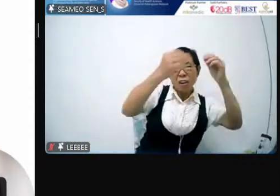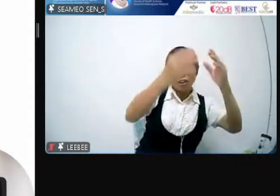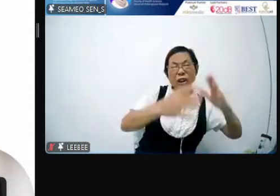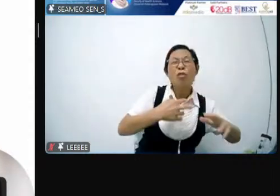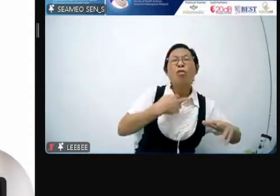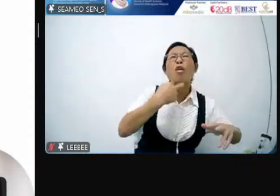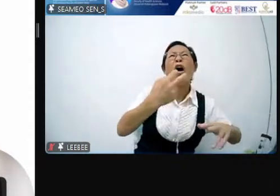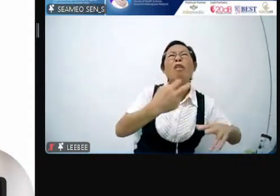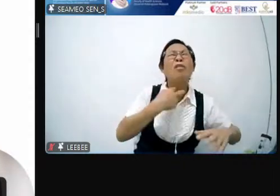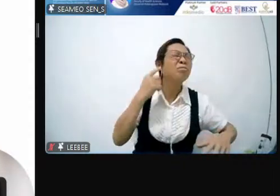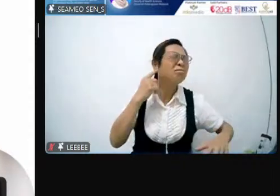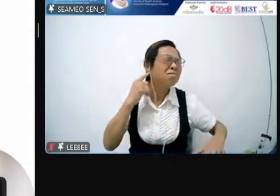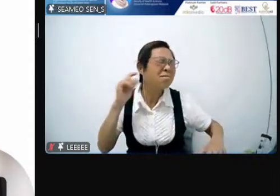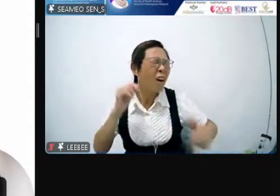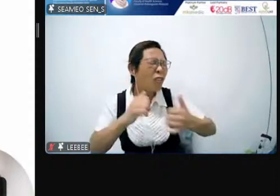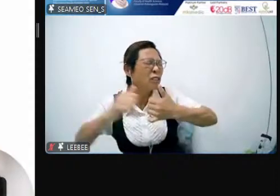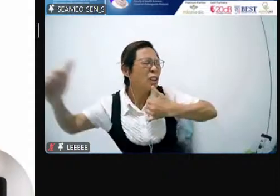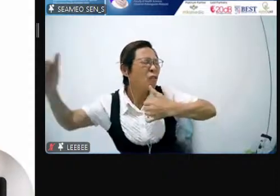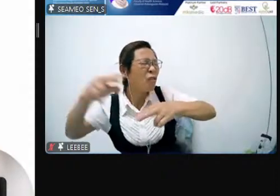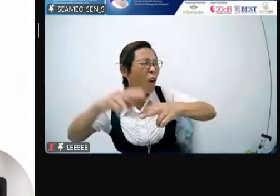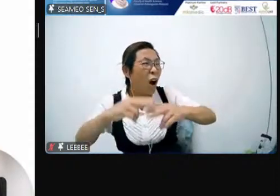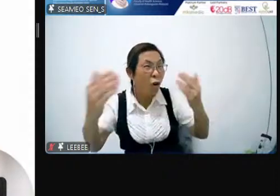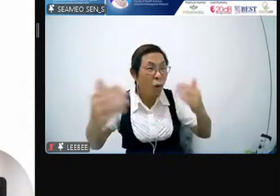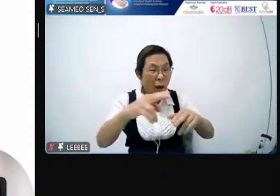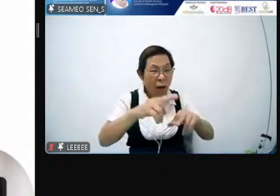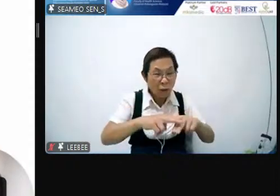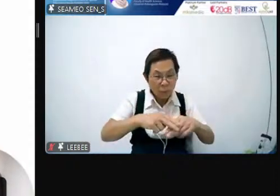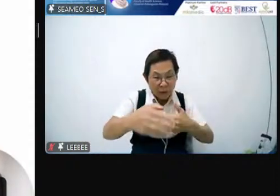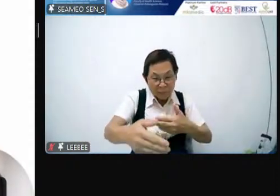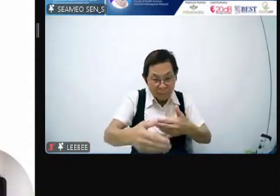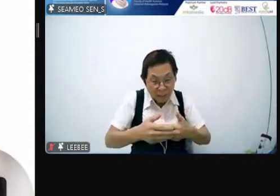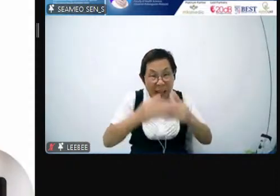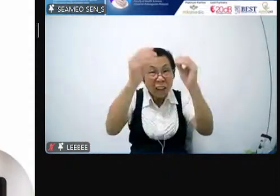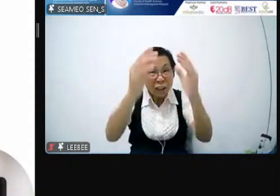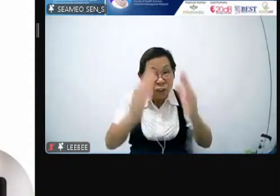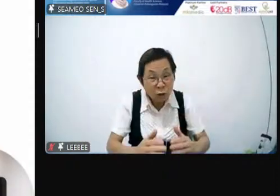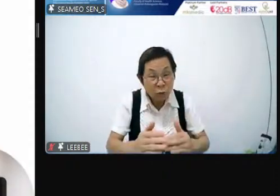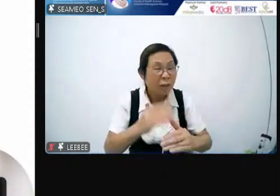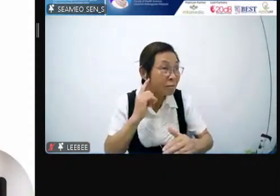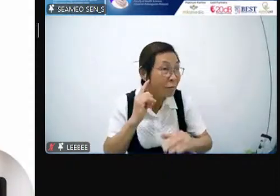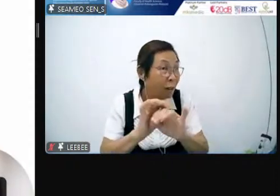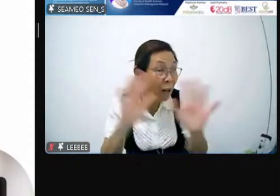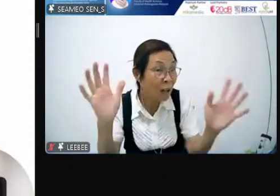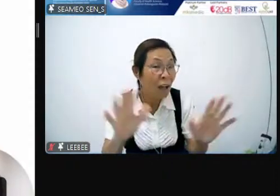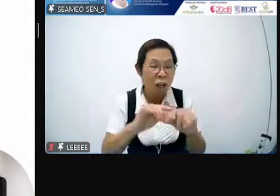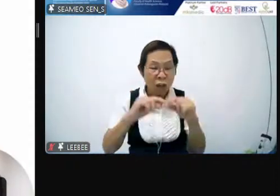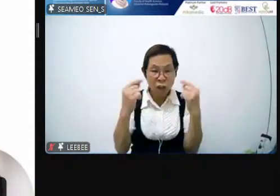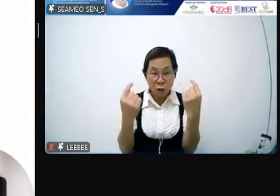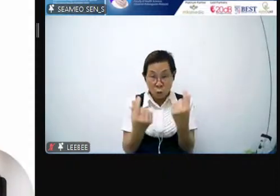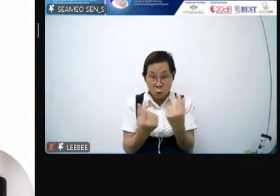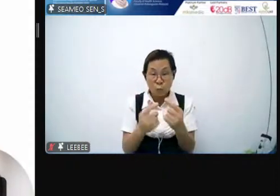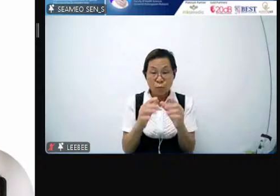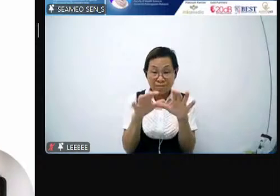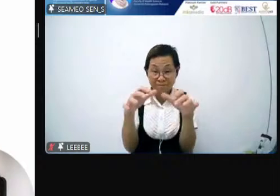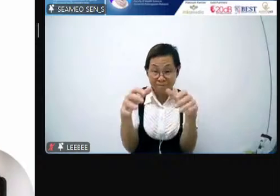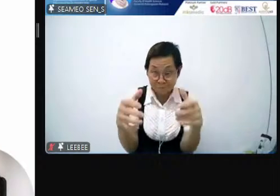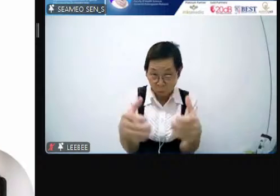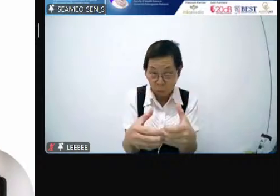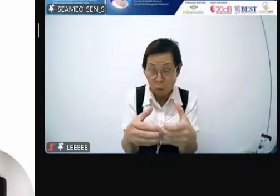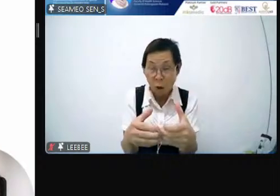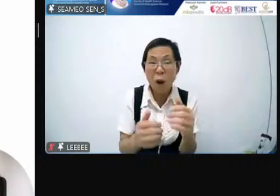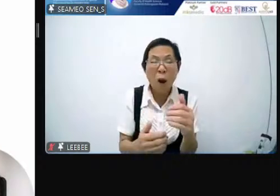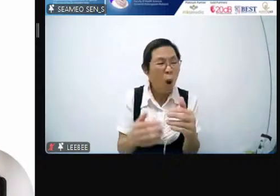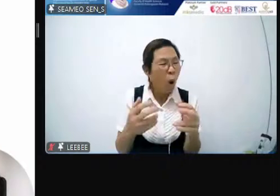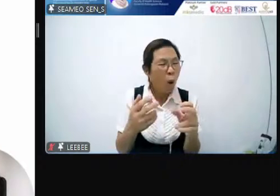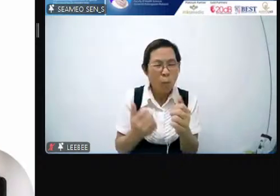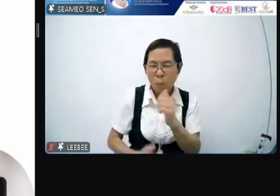level will be softer compared to those who are sitting in front. In a group situation, the most challenges